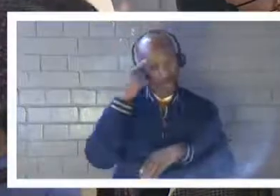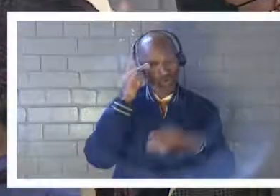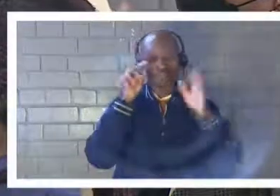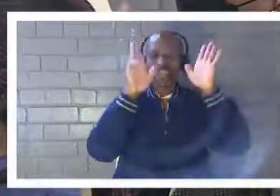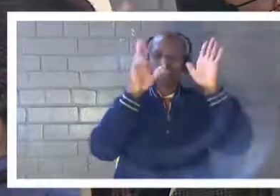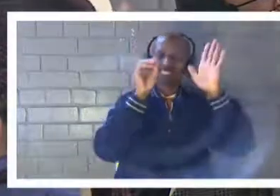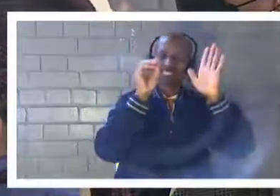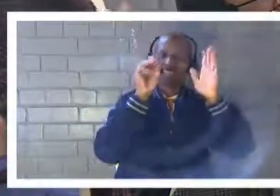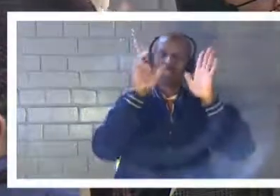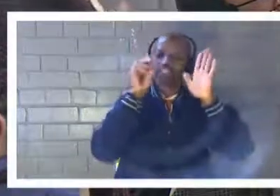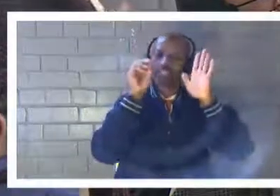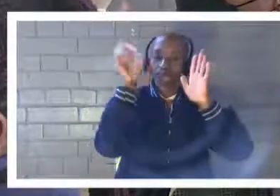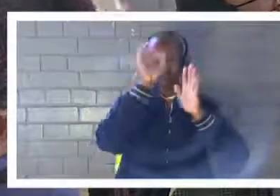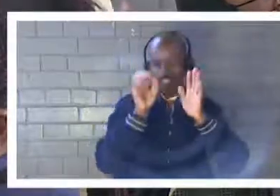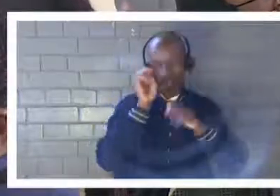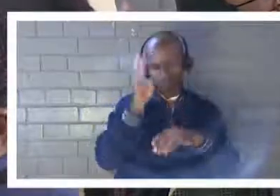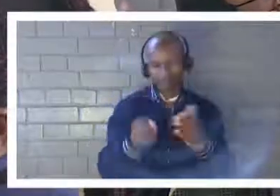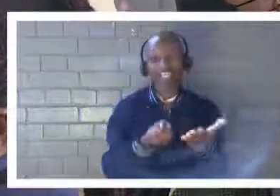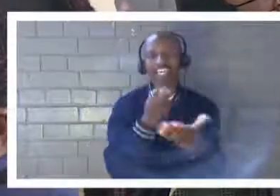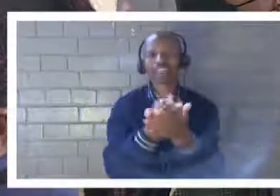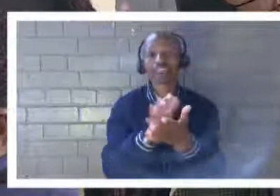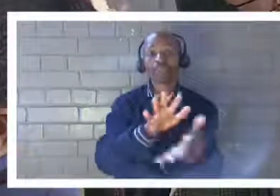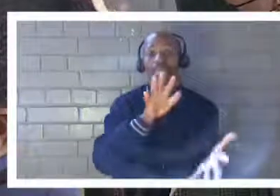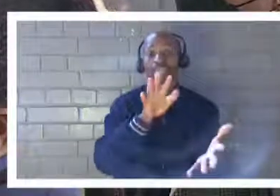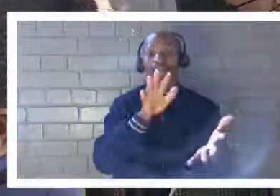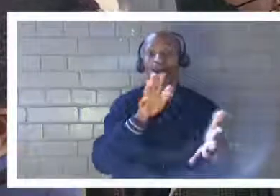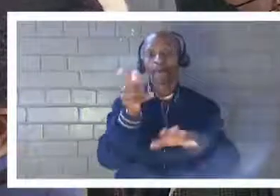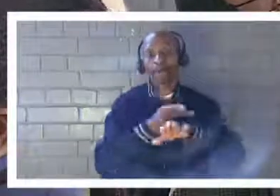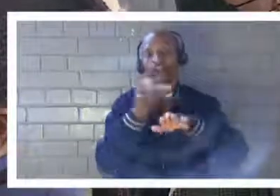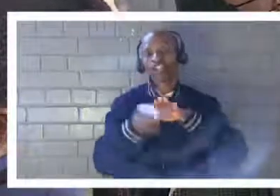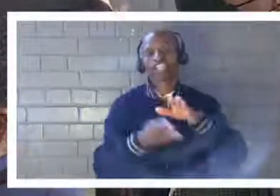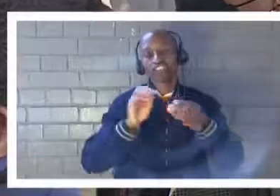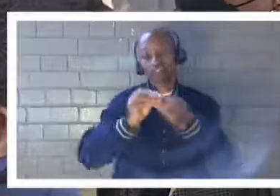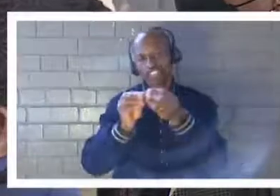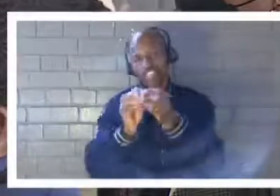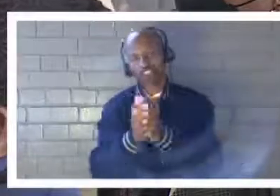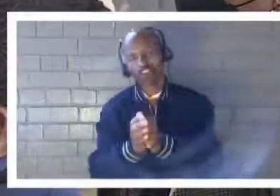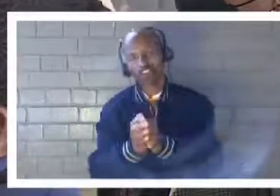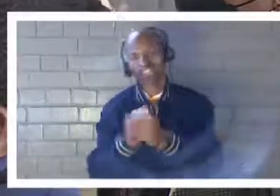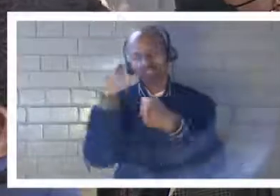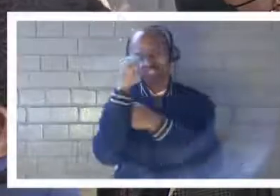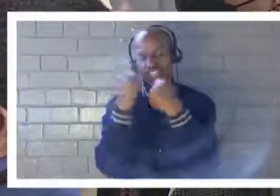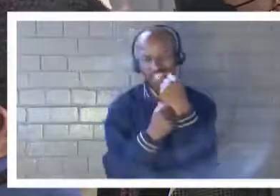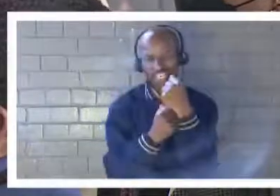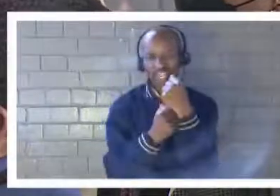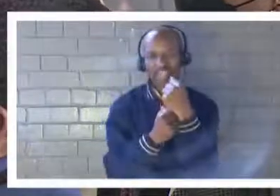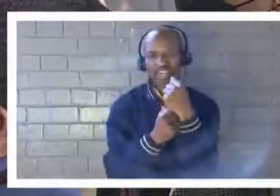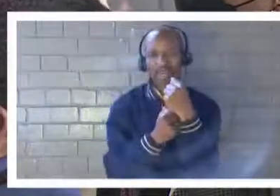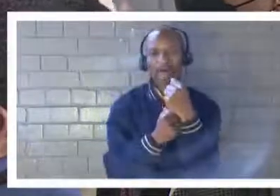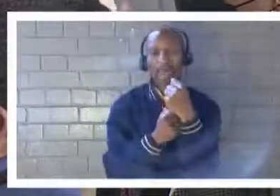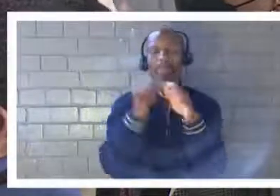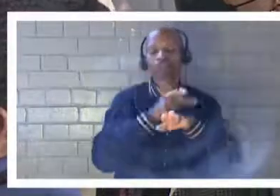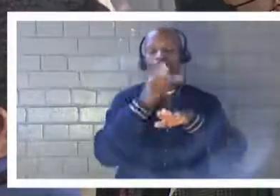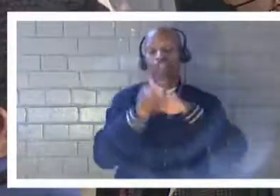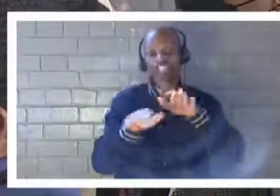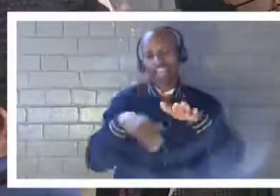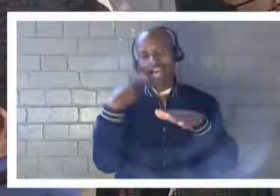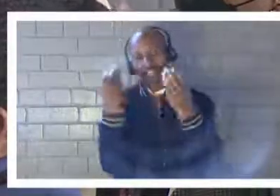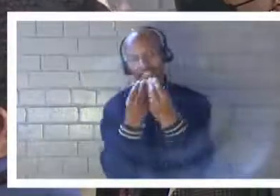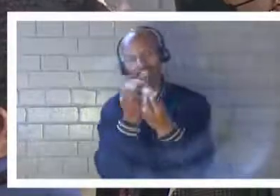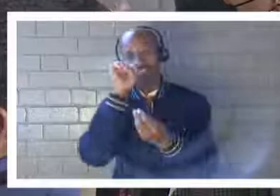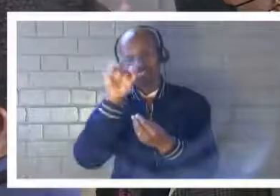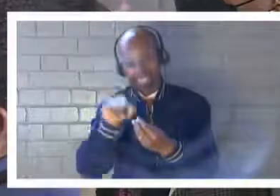80% will be of those major projects such as maintenance of your statutory project, your boiler, your fire equipment, and so